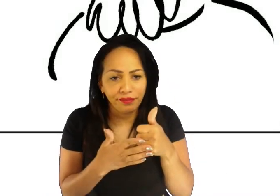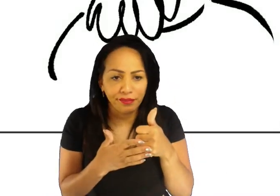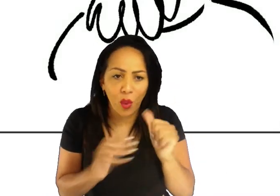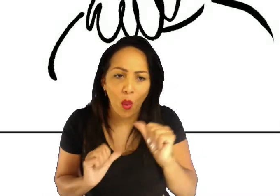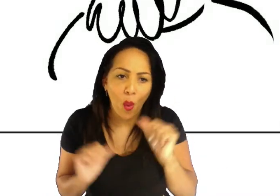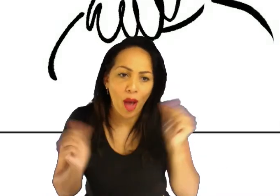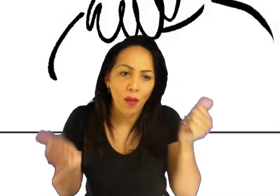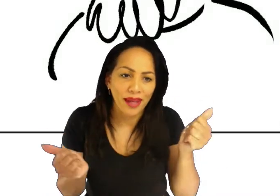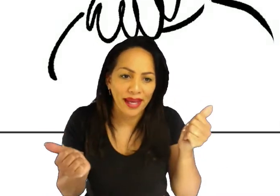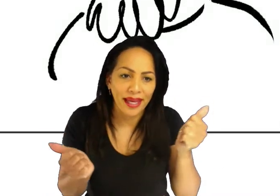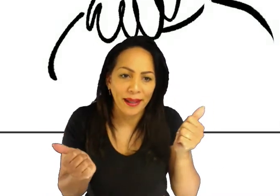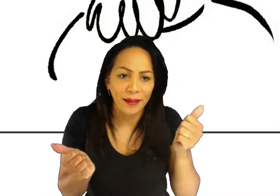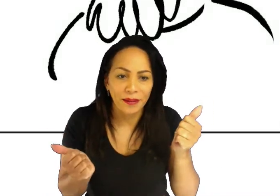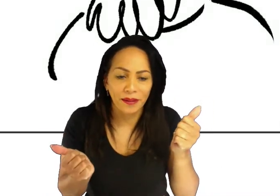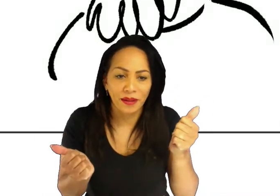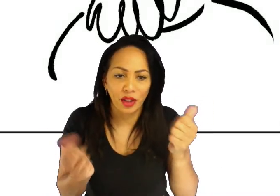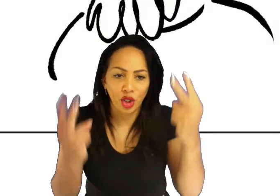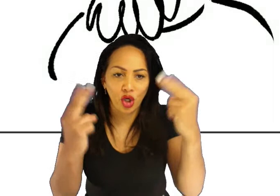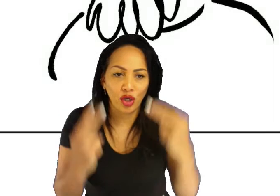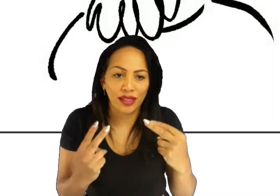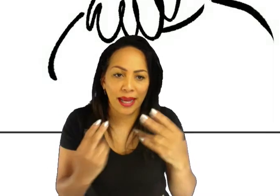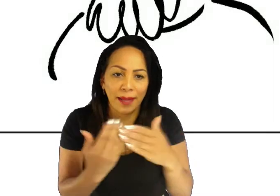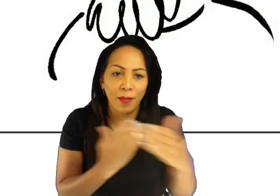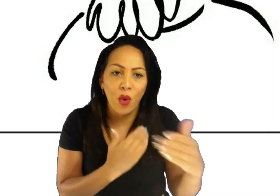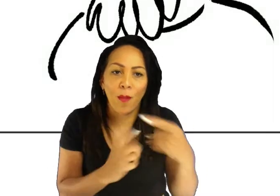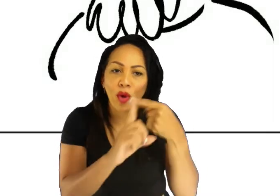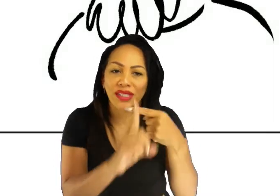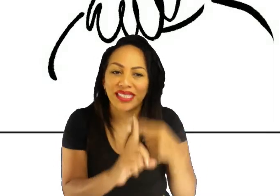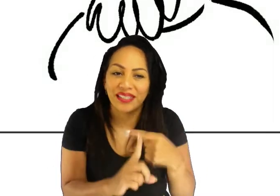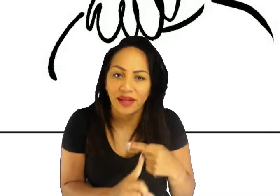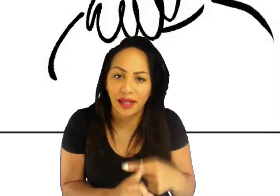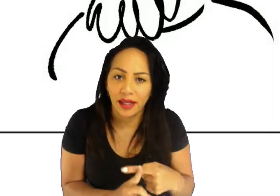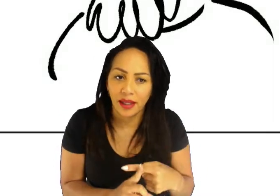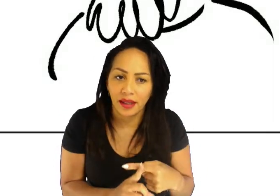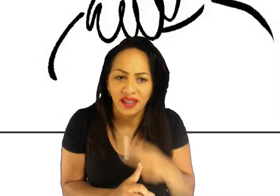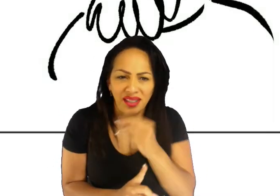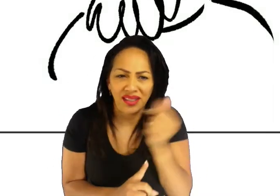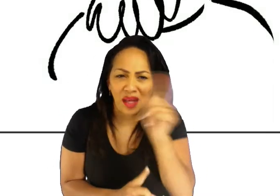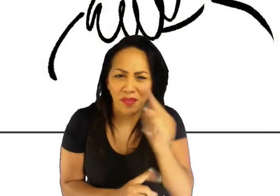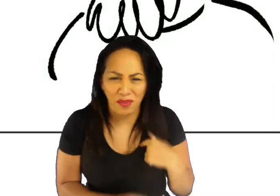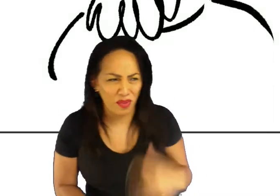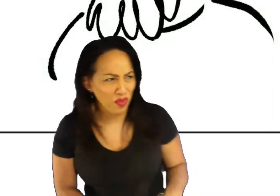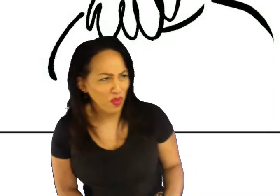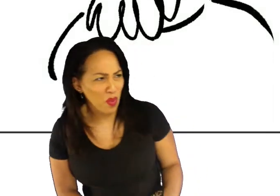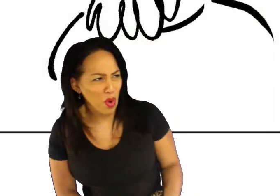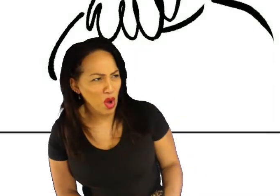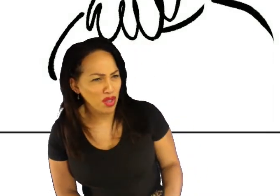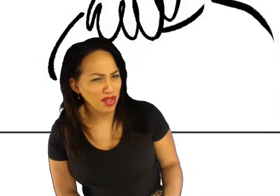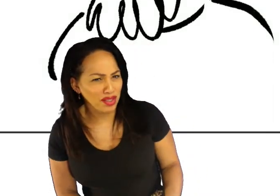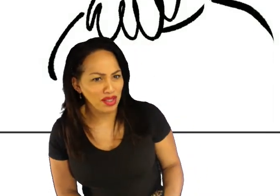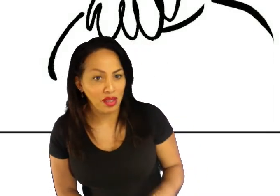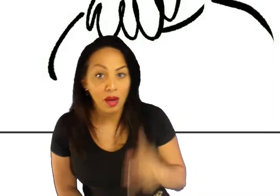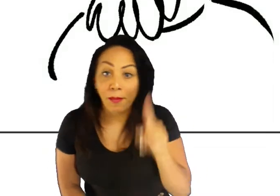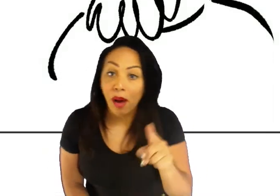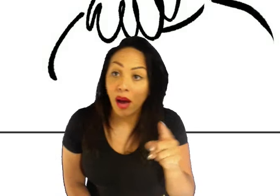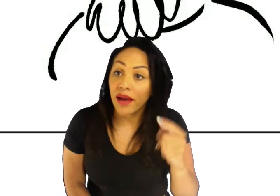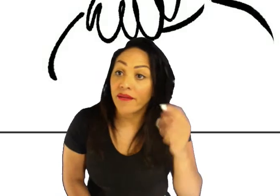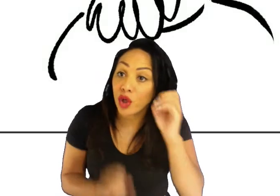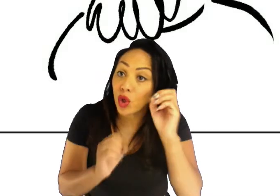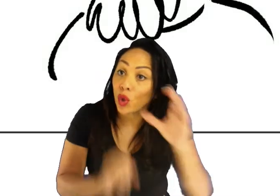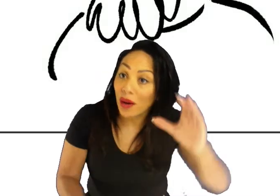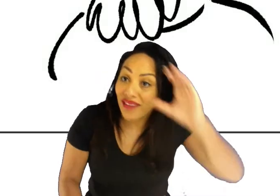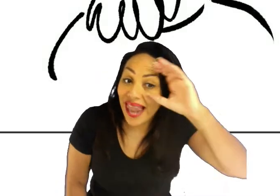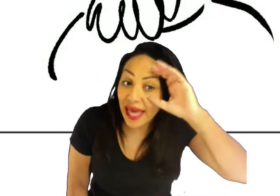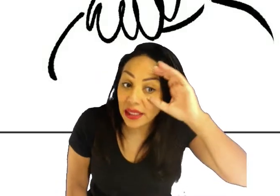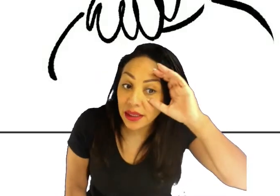me. But when you look at it through a disabled lens, that statement gets a lot clearer. If you do